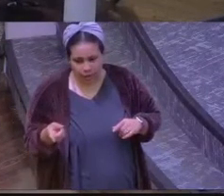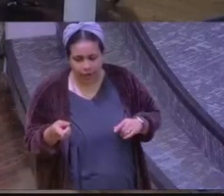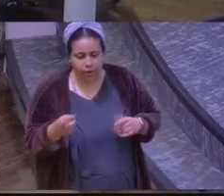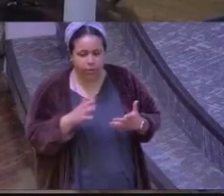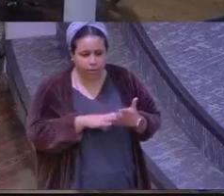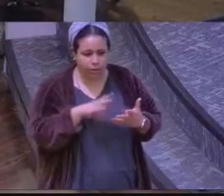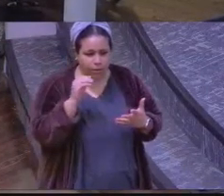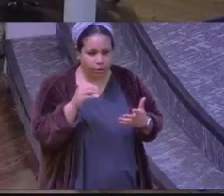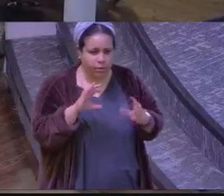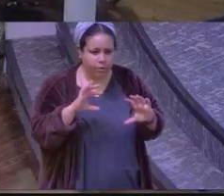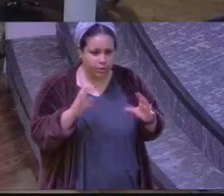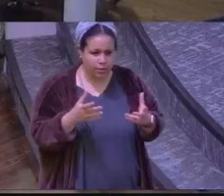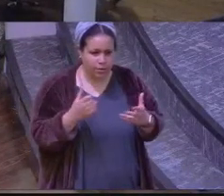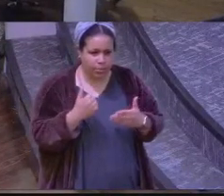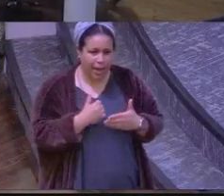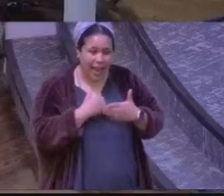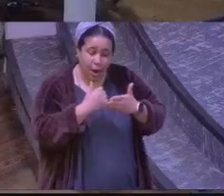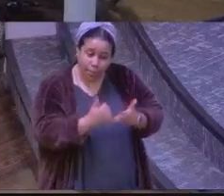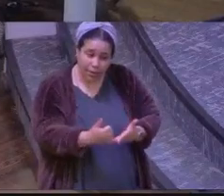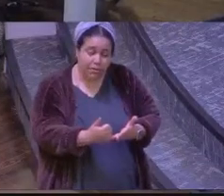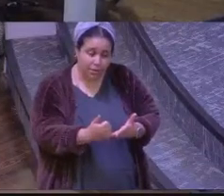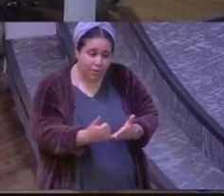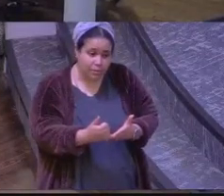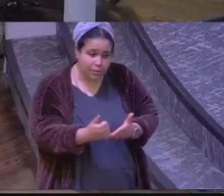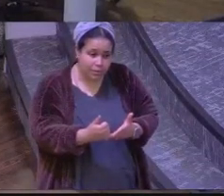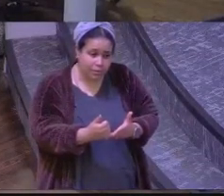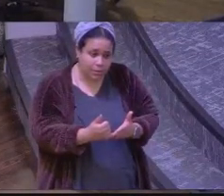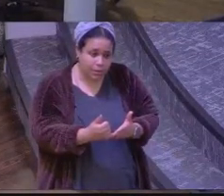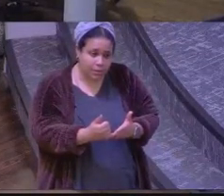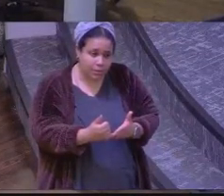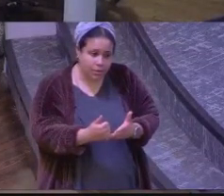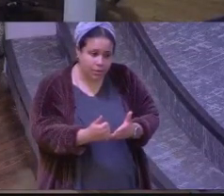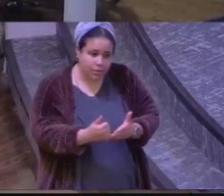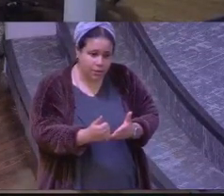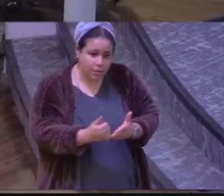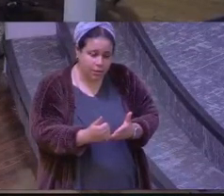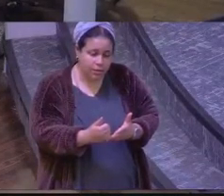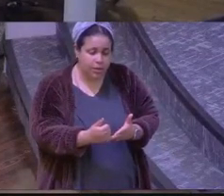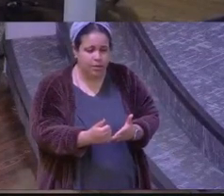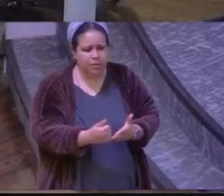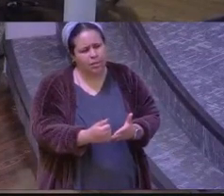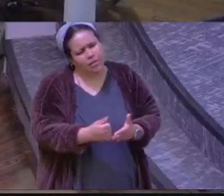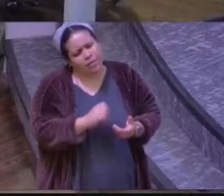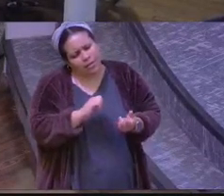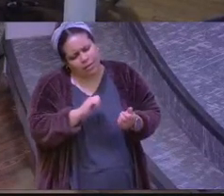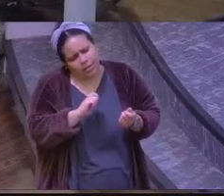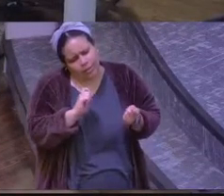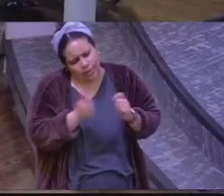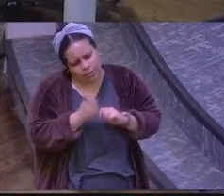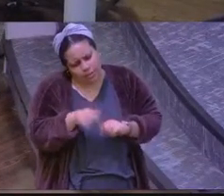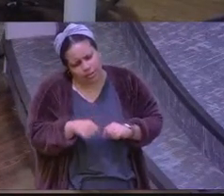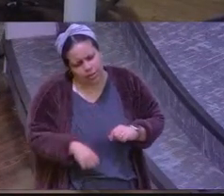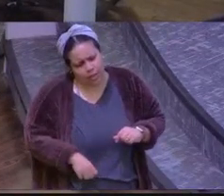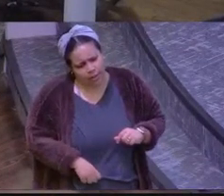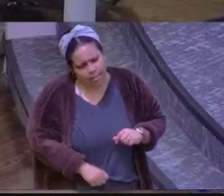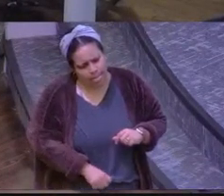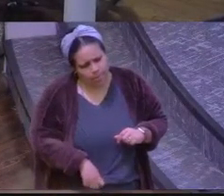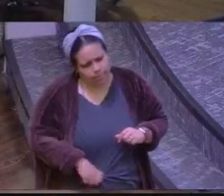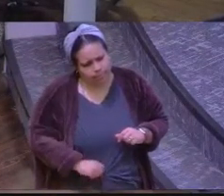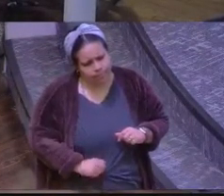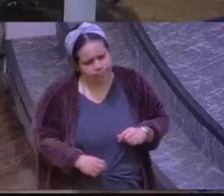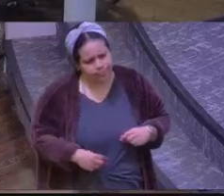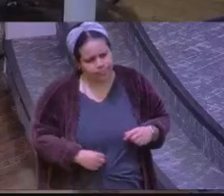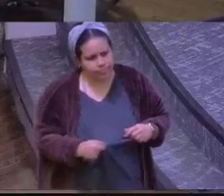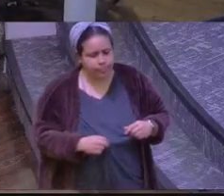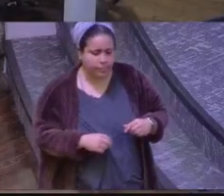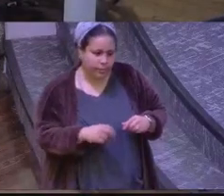Center, but helping them to really look at how can I change that so that I'm not having to come back. And so that's a big part